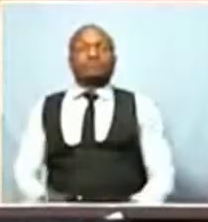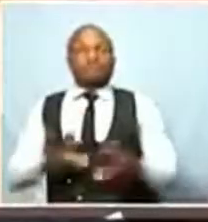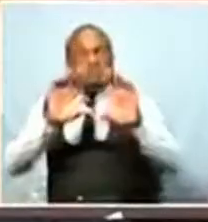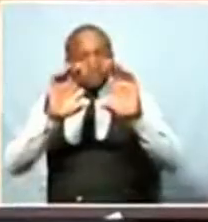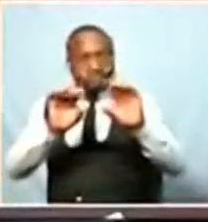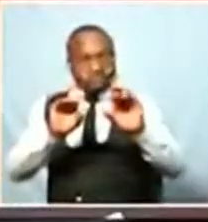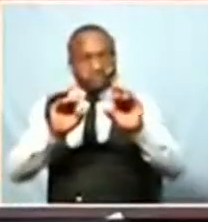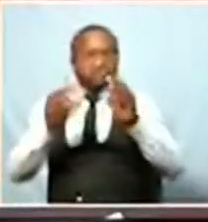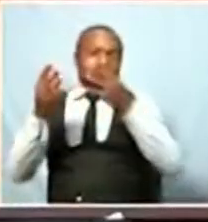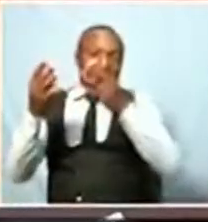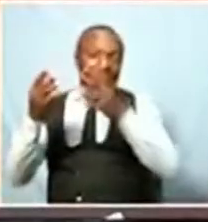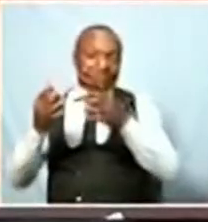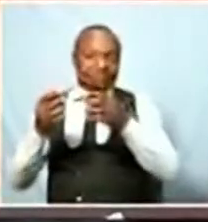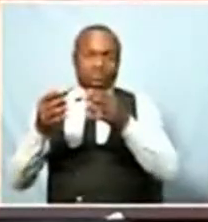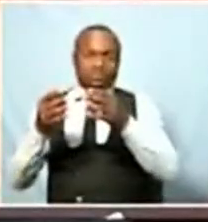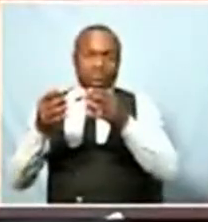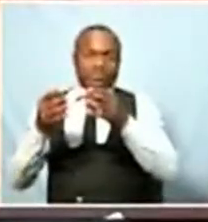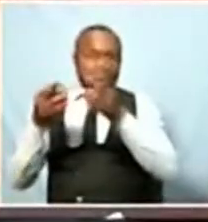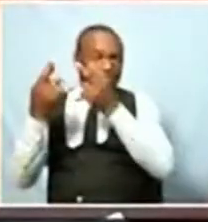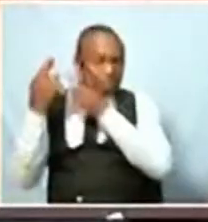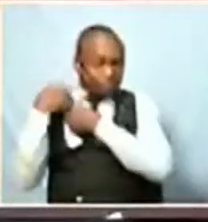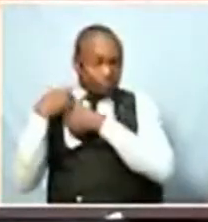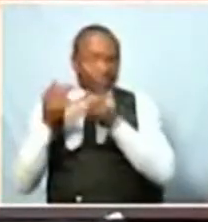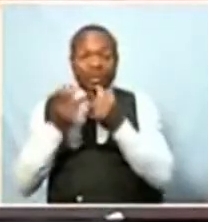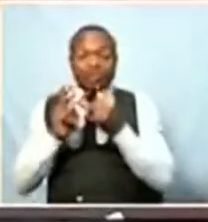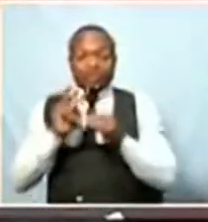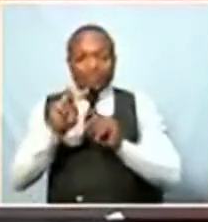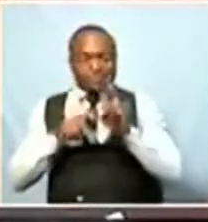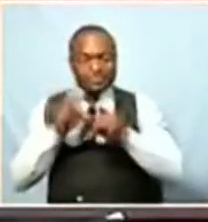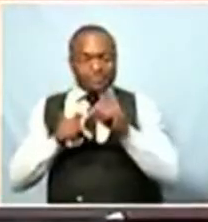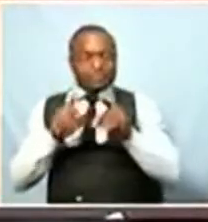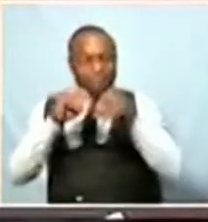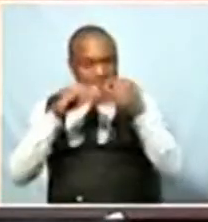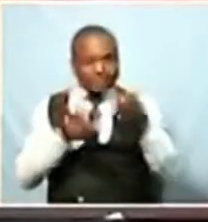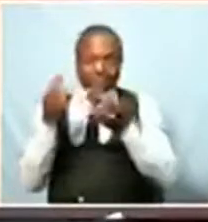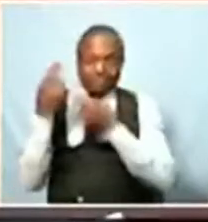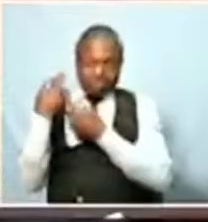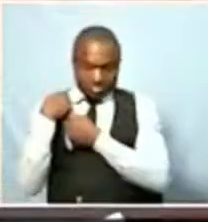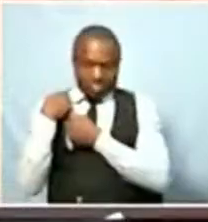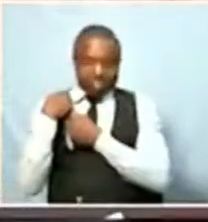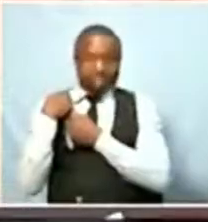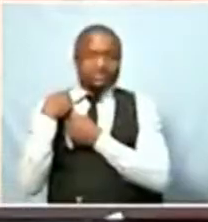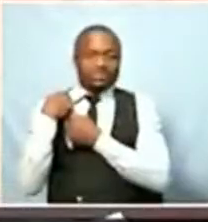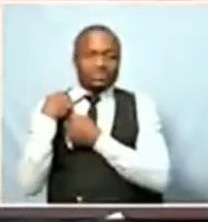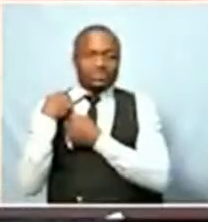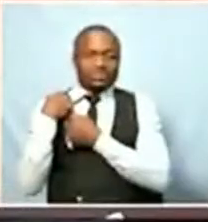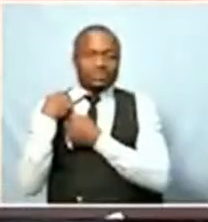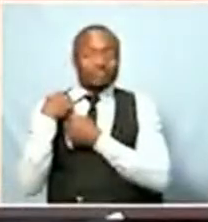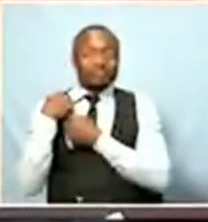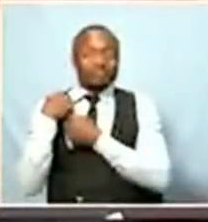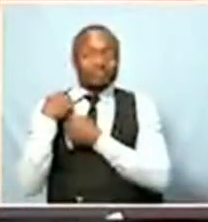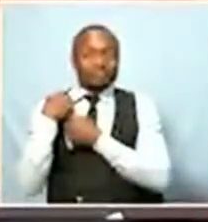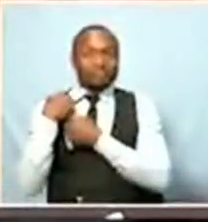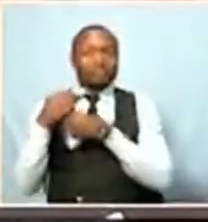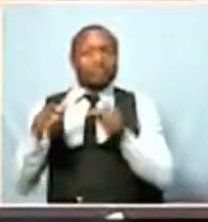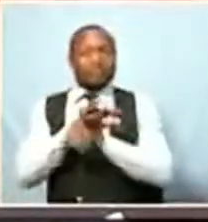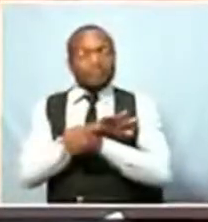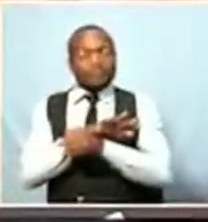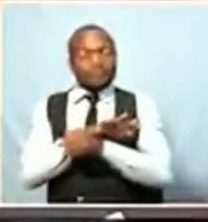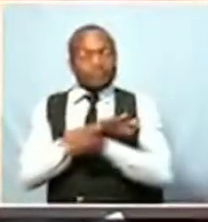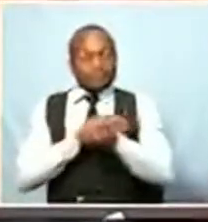accountability on the part of people charged with the responsibility to manage taxpayers' resources. So we fully